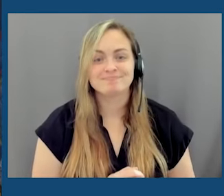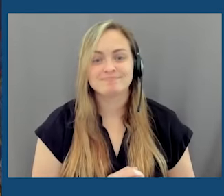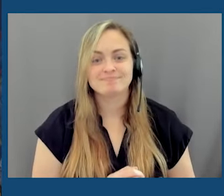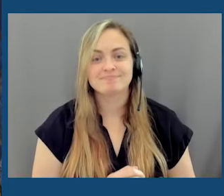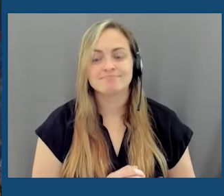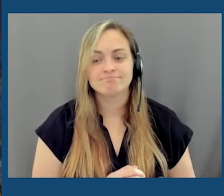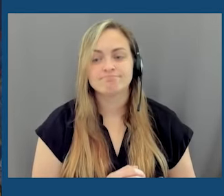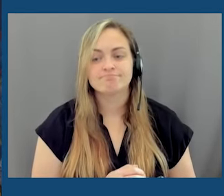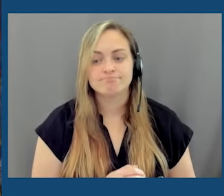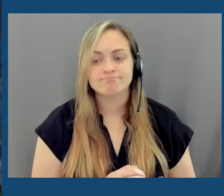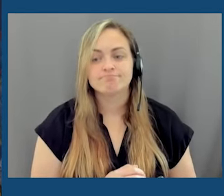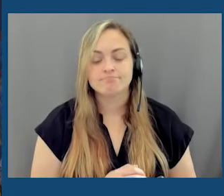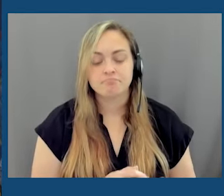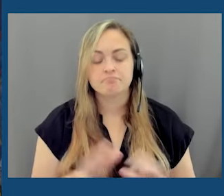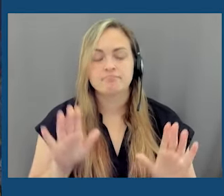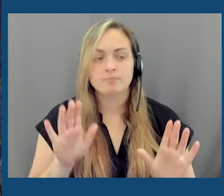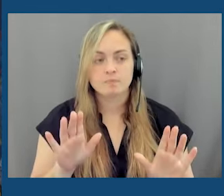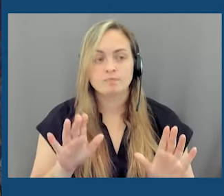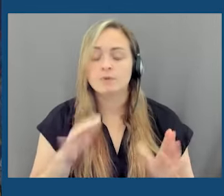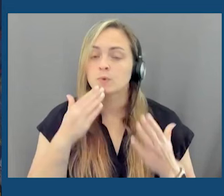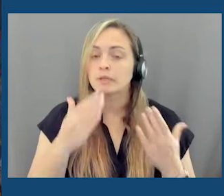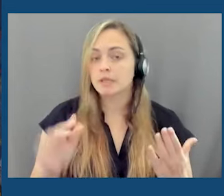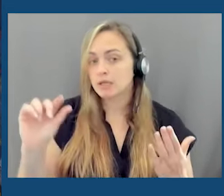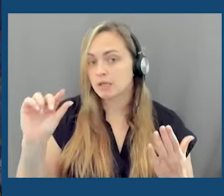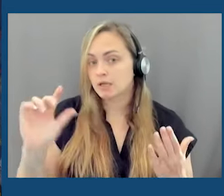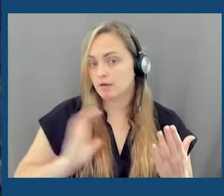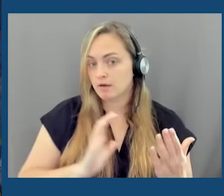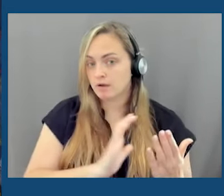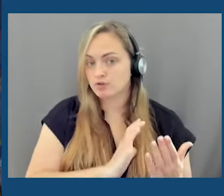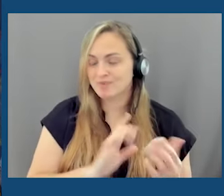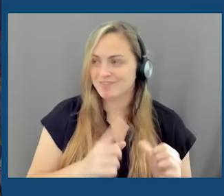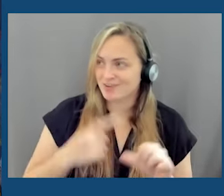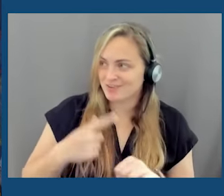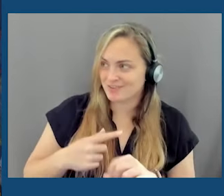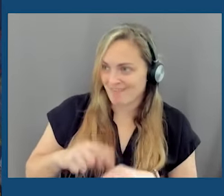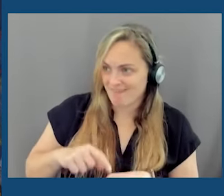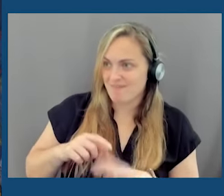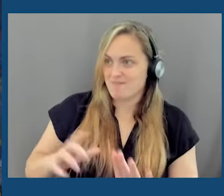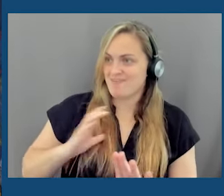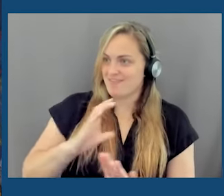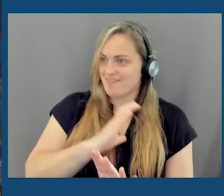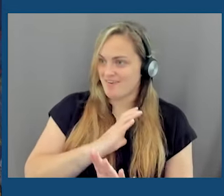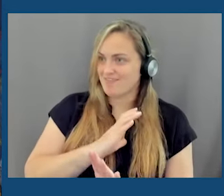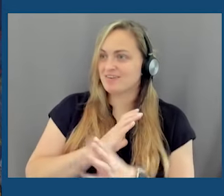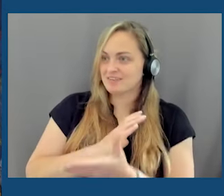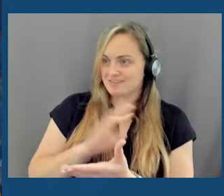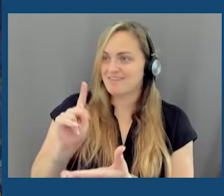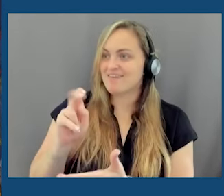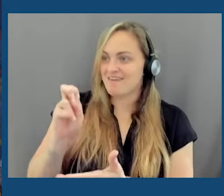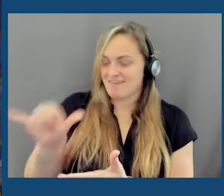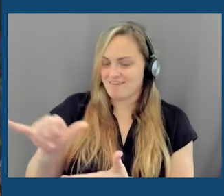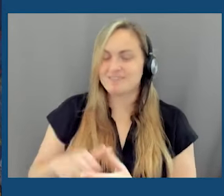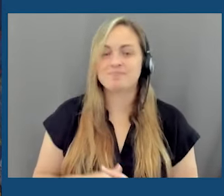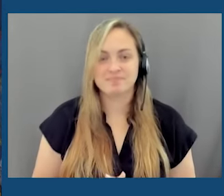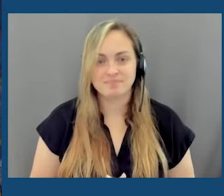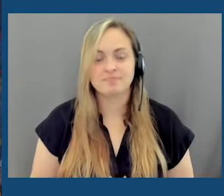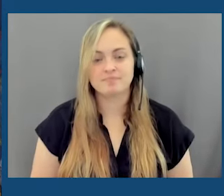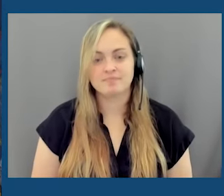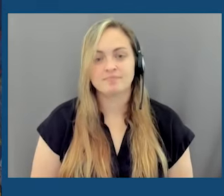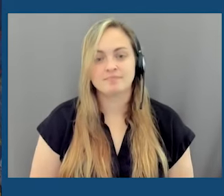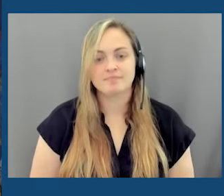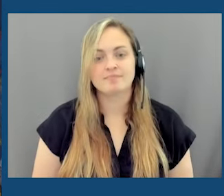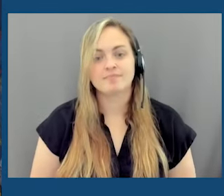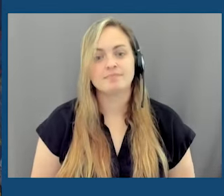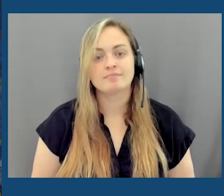I would like to thank Congressman, I can say it for the first time, Congressman Kennedy for